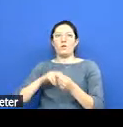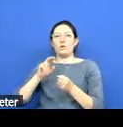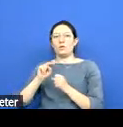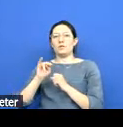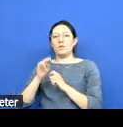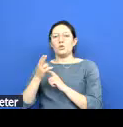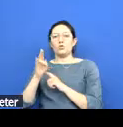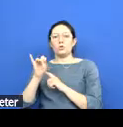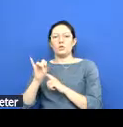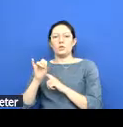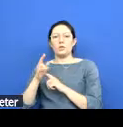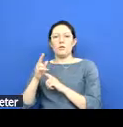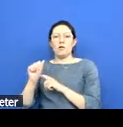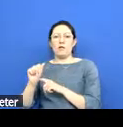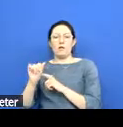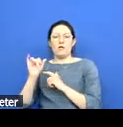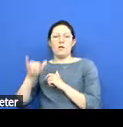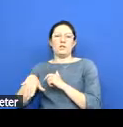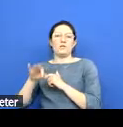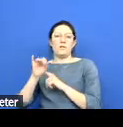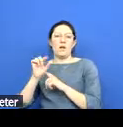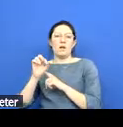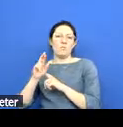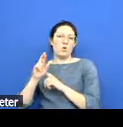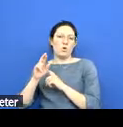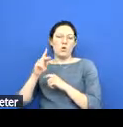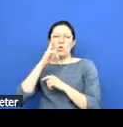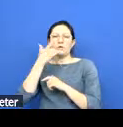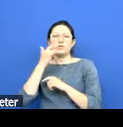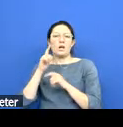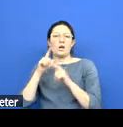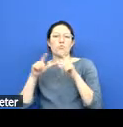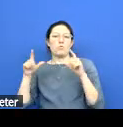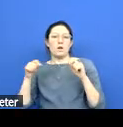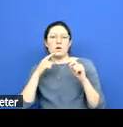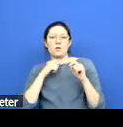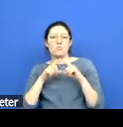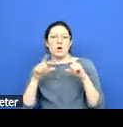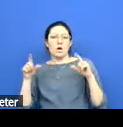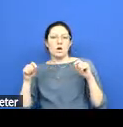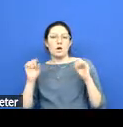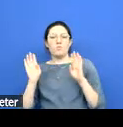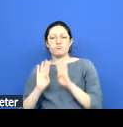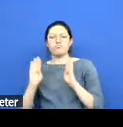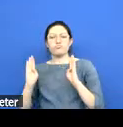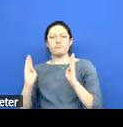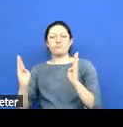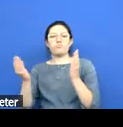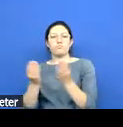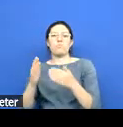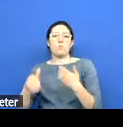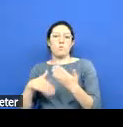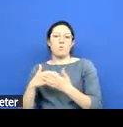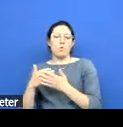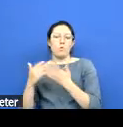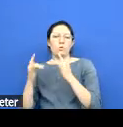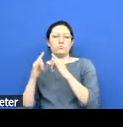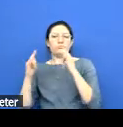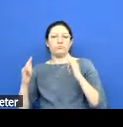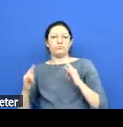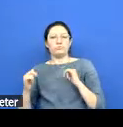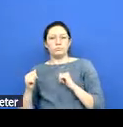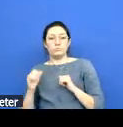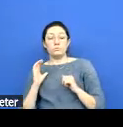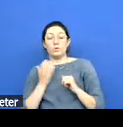is a cement fiber, looks like brick covering. On the plan